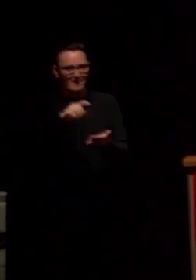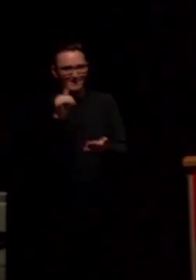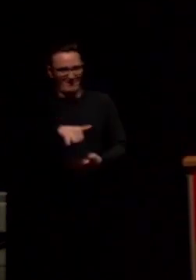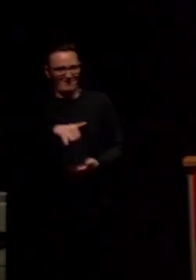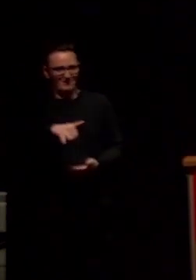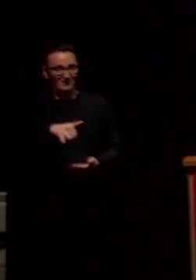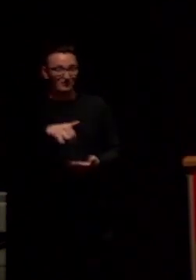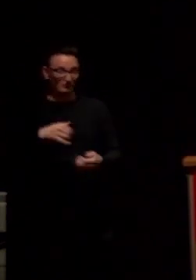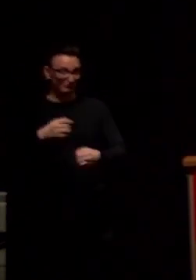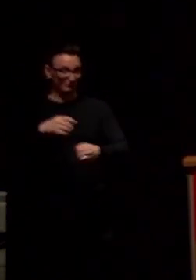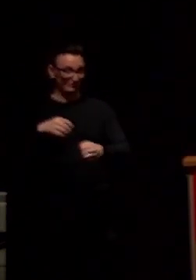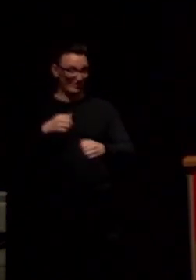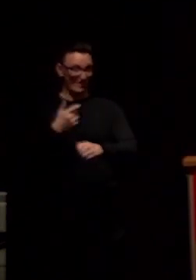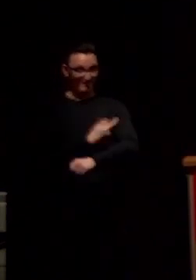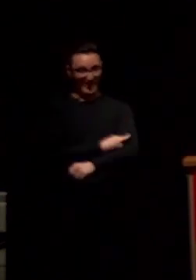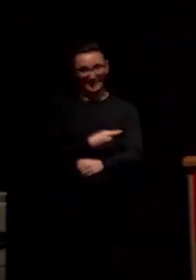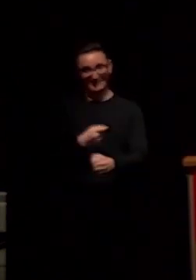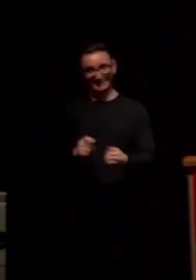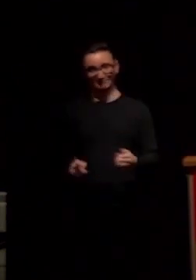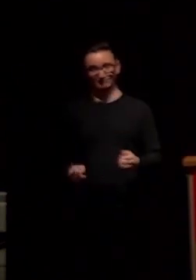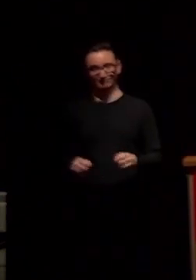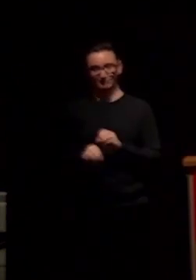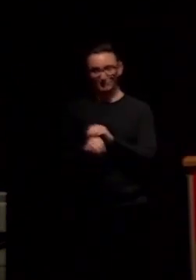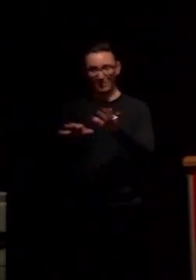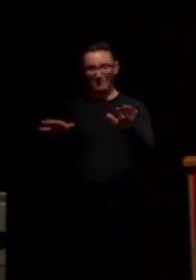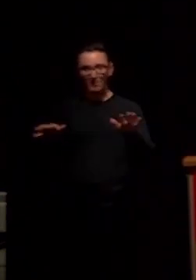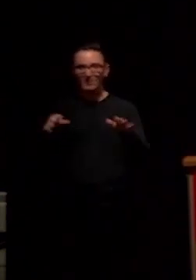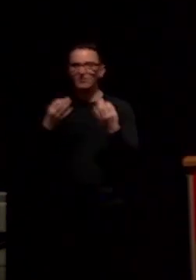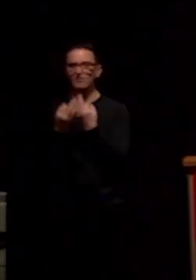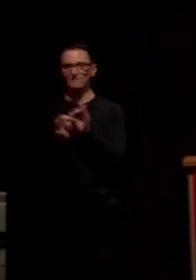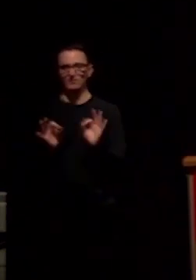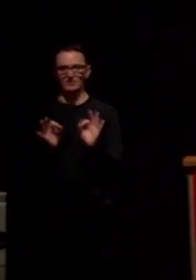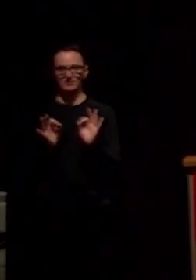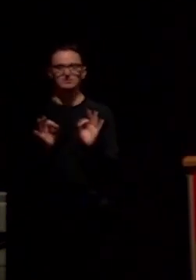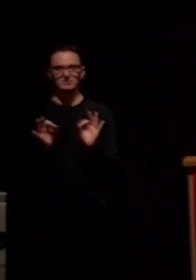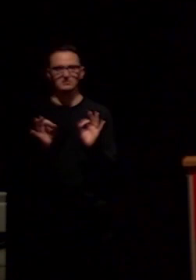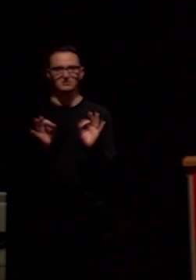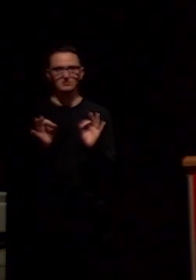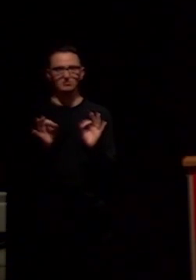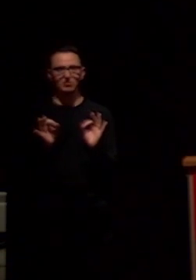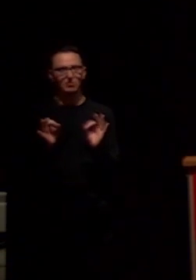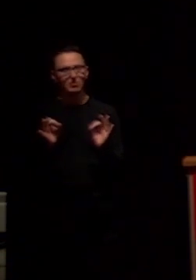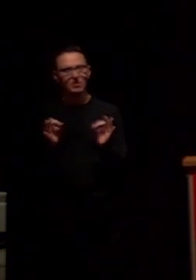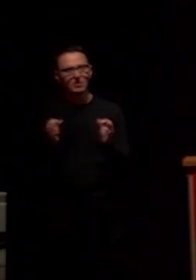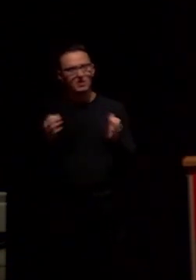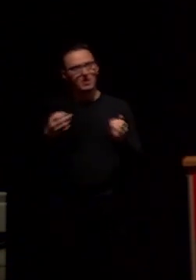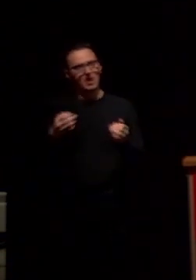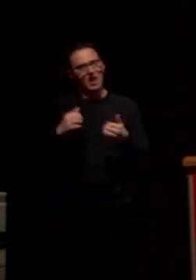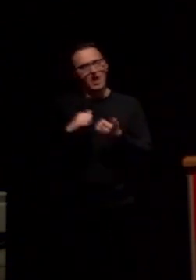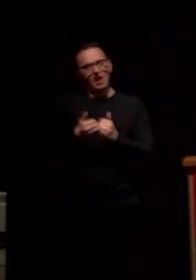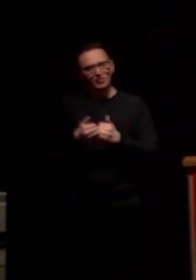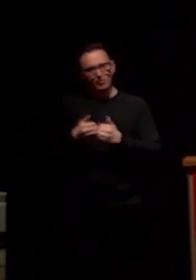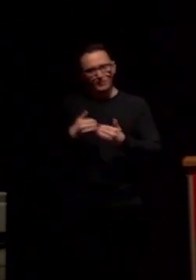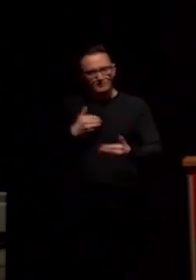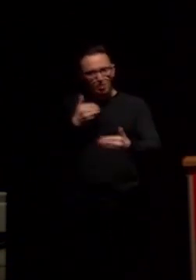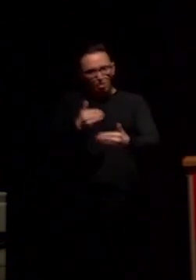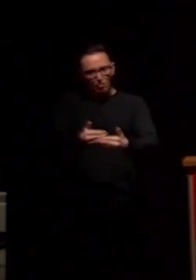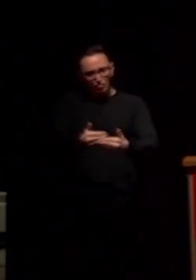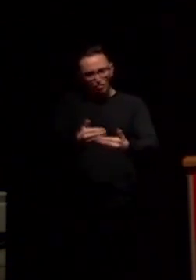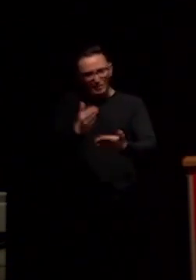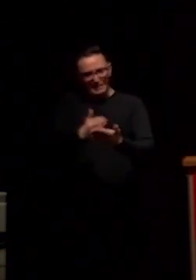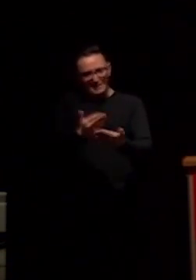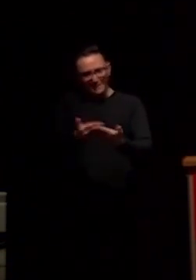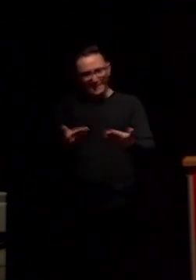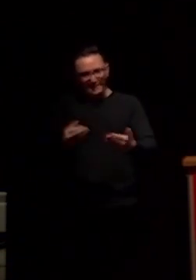came out, they were free. How do we get closer to something that is more accessible and affordable